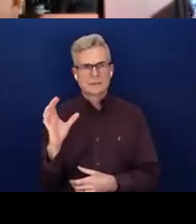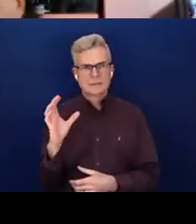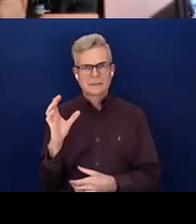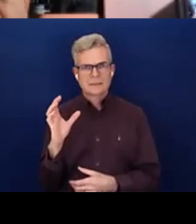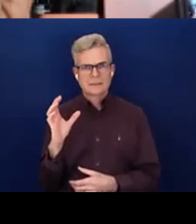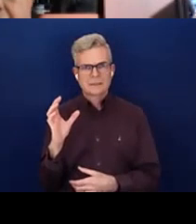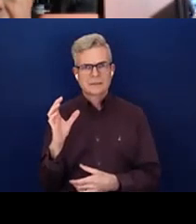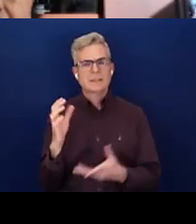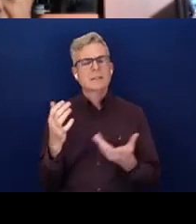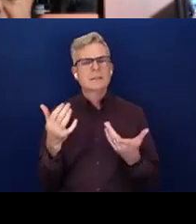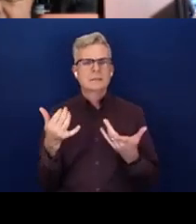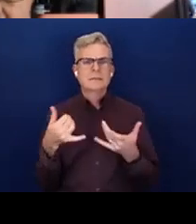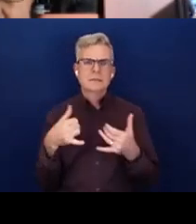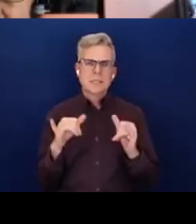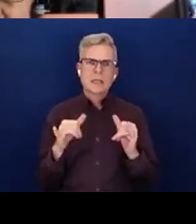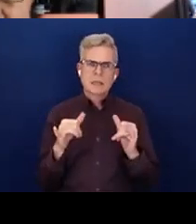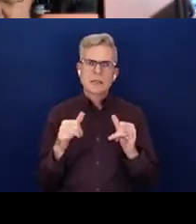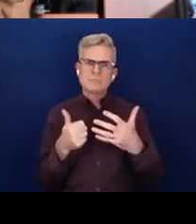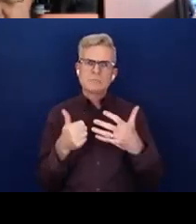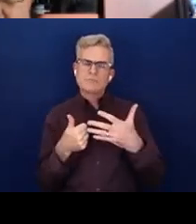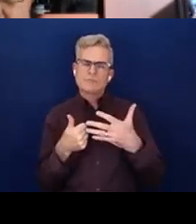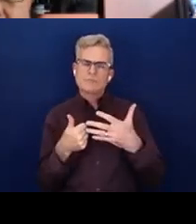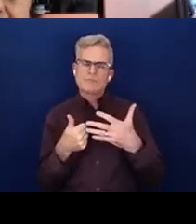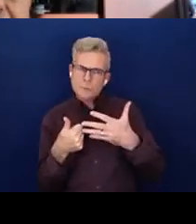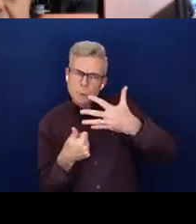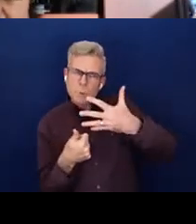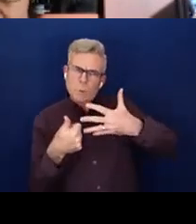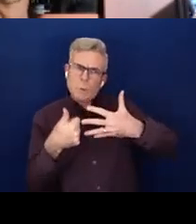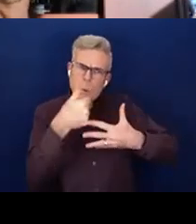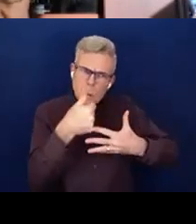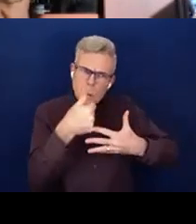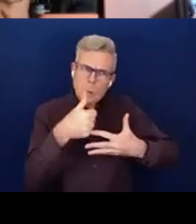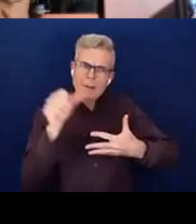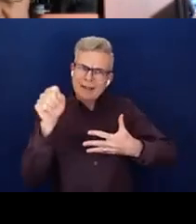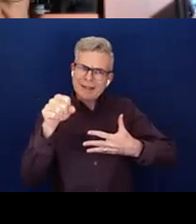Still prioritized, but